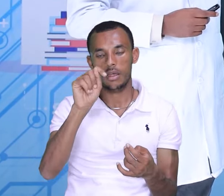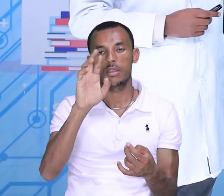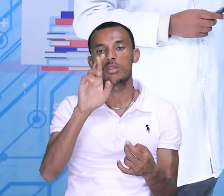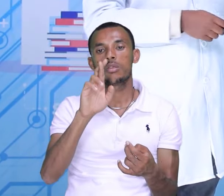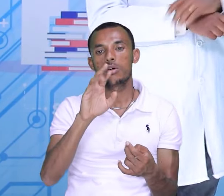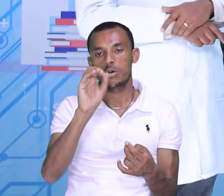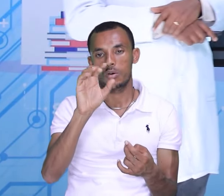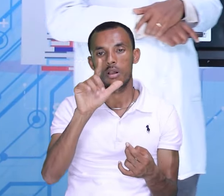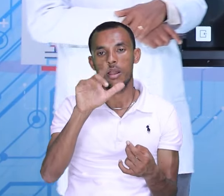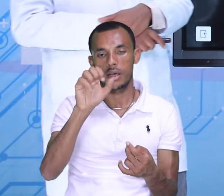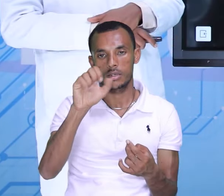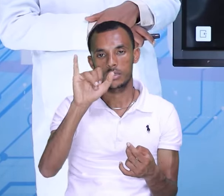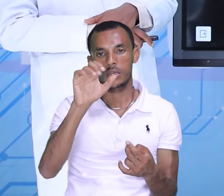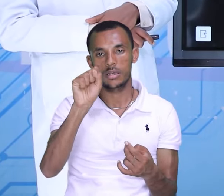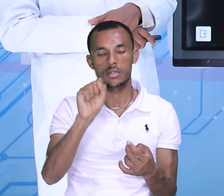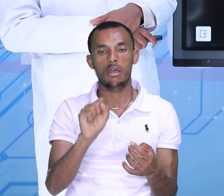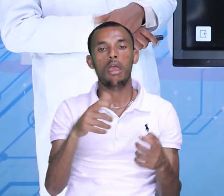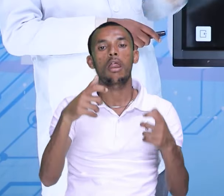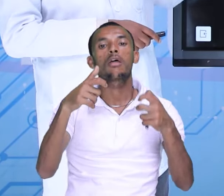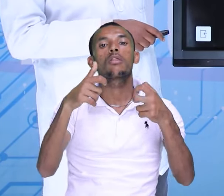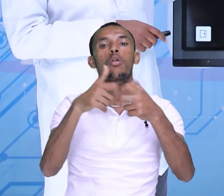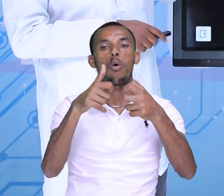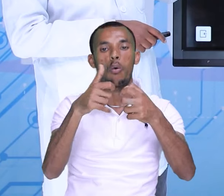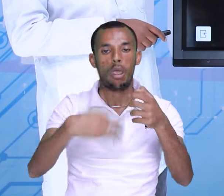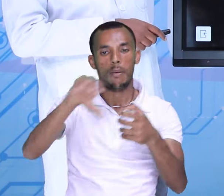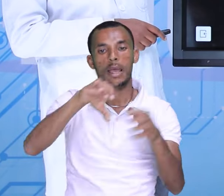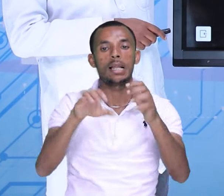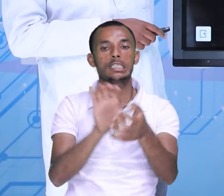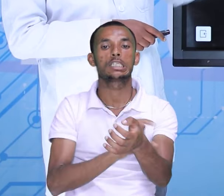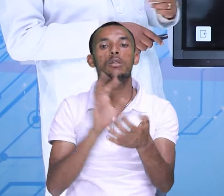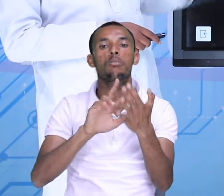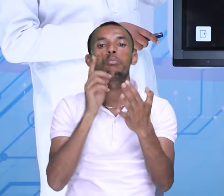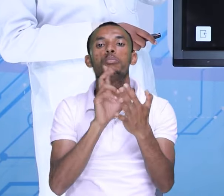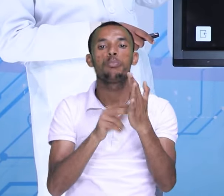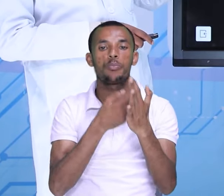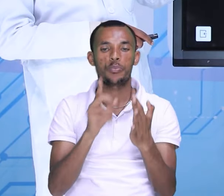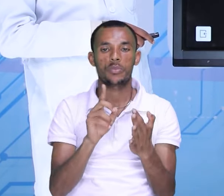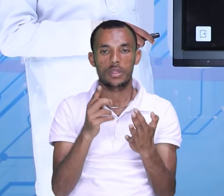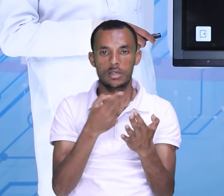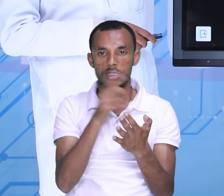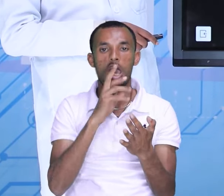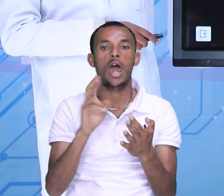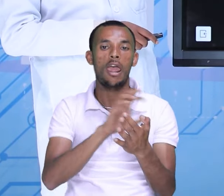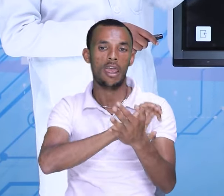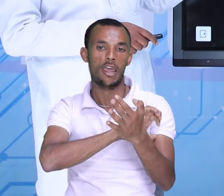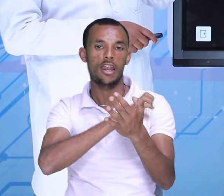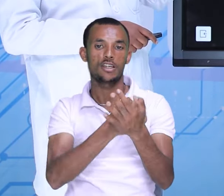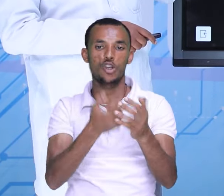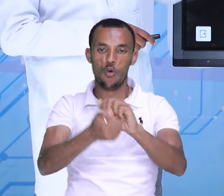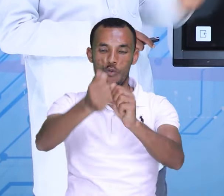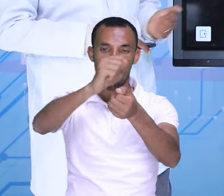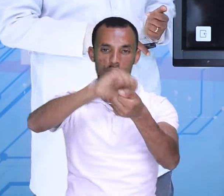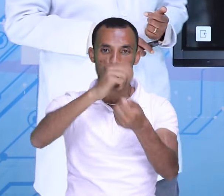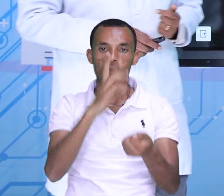first, what I mean by electrochemical cell? Look this one. Electrochemical cells are energy converters or